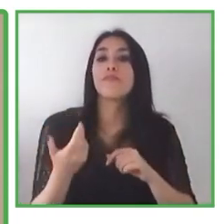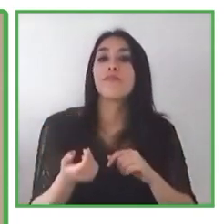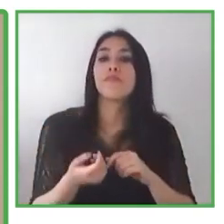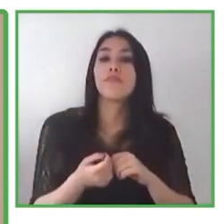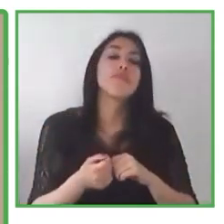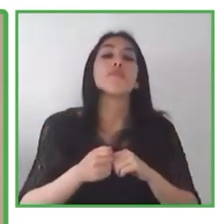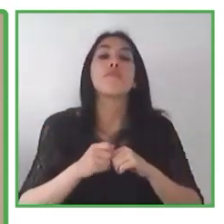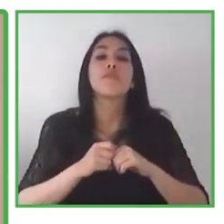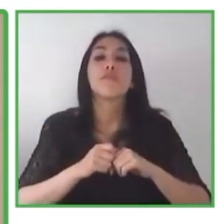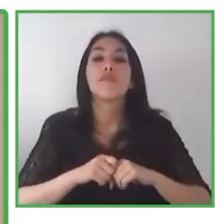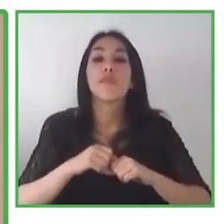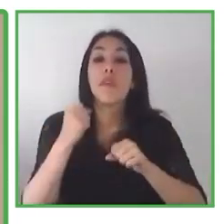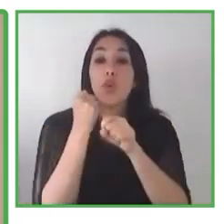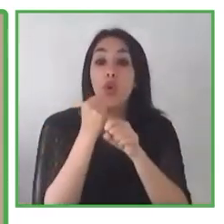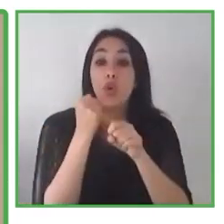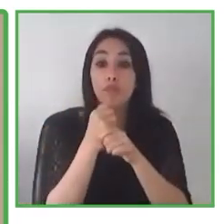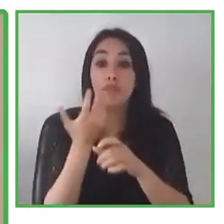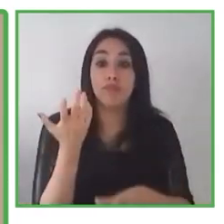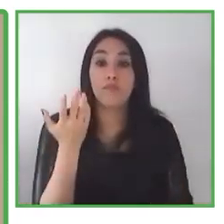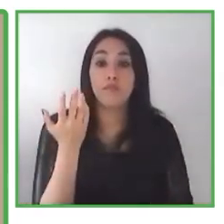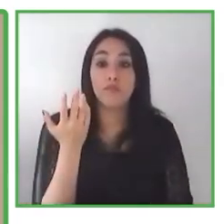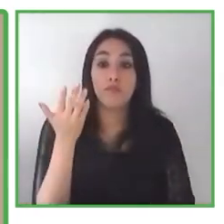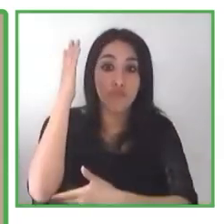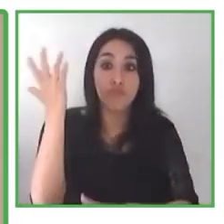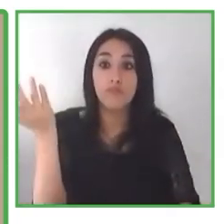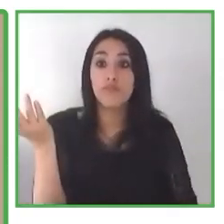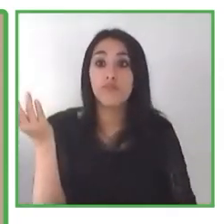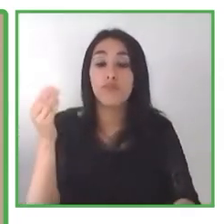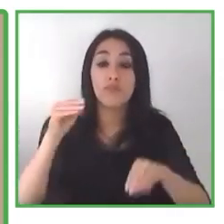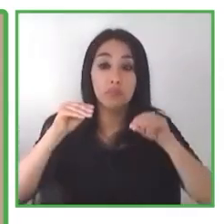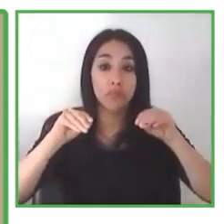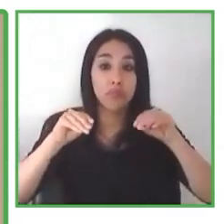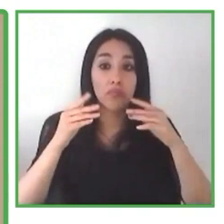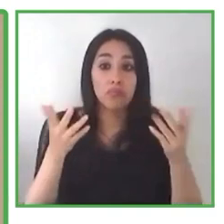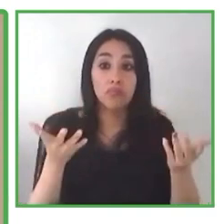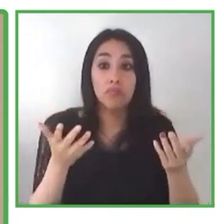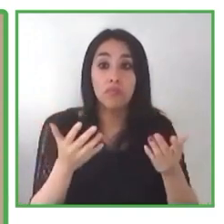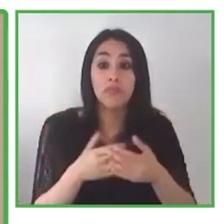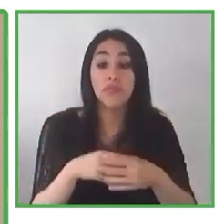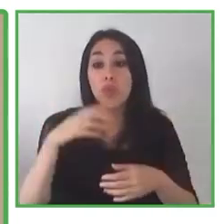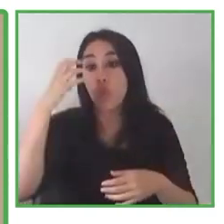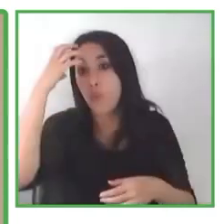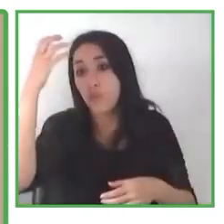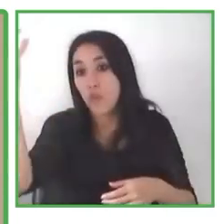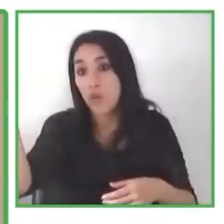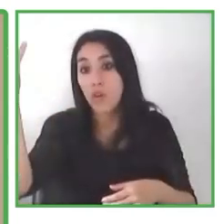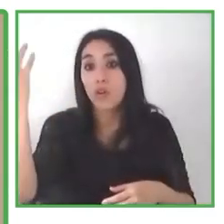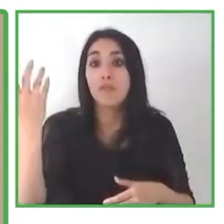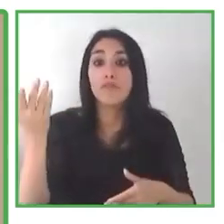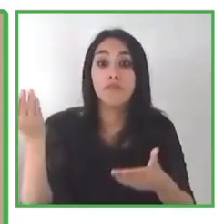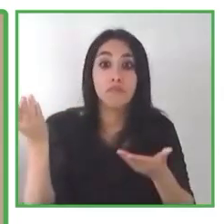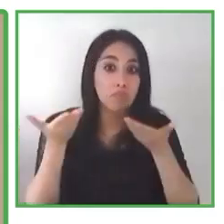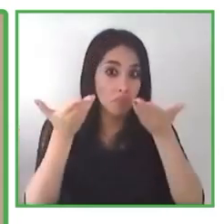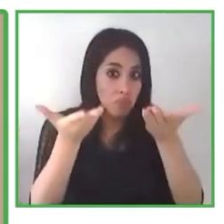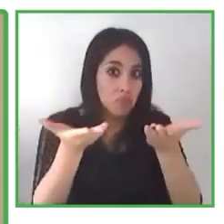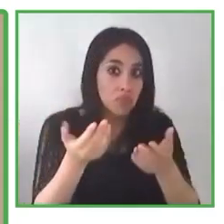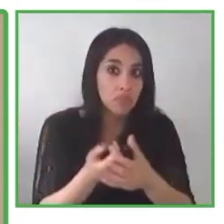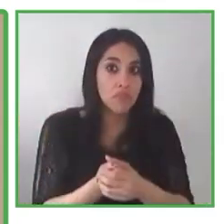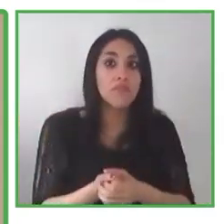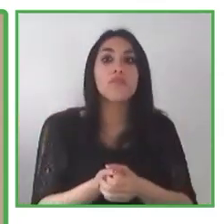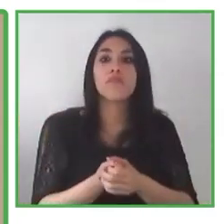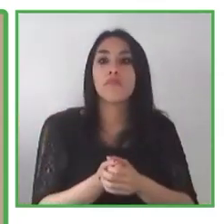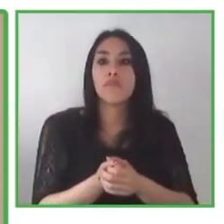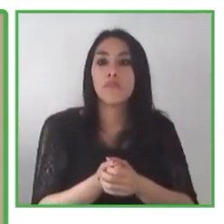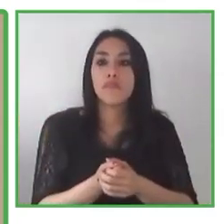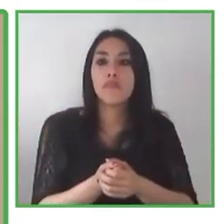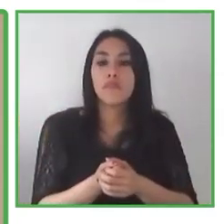then it will be the base for training workshops. The government of Peru has some